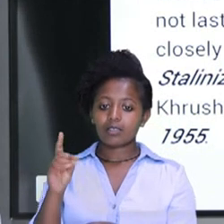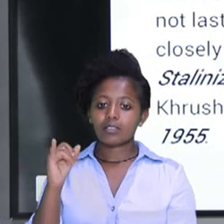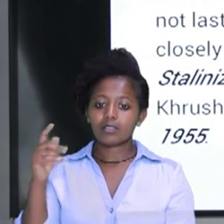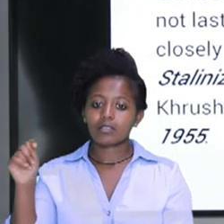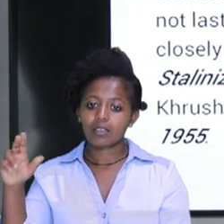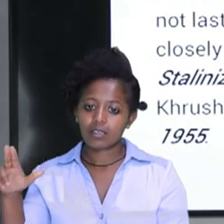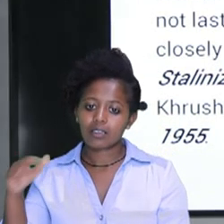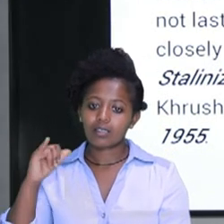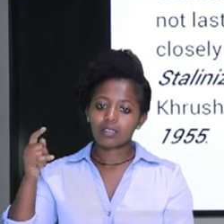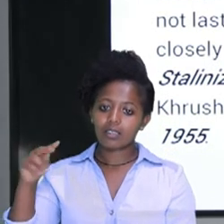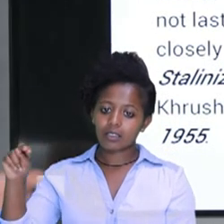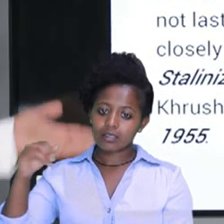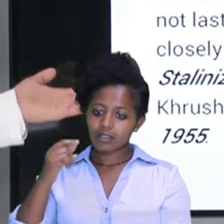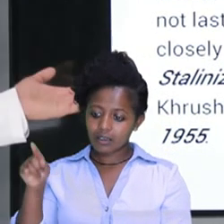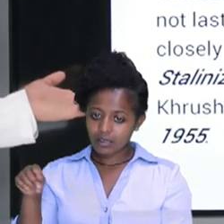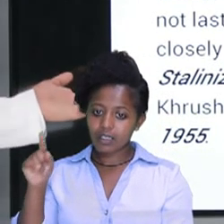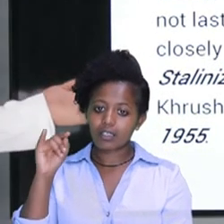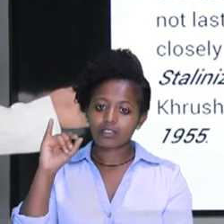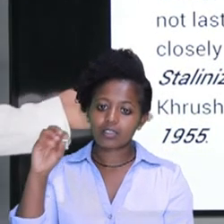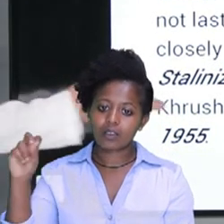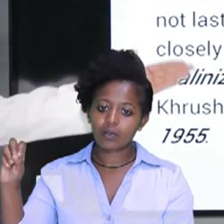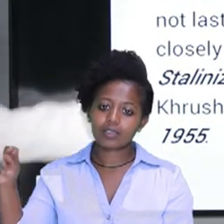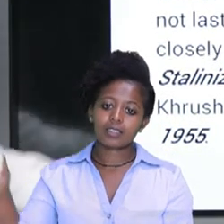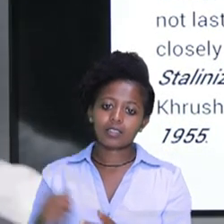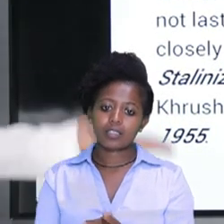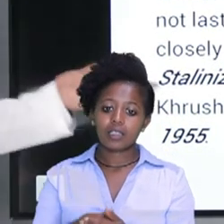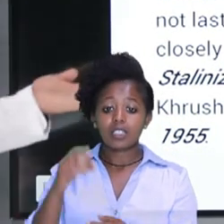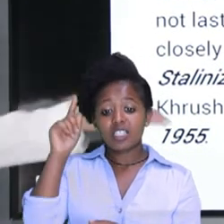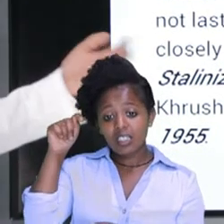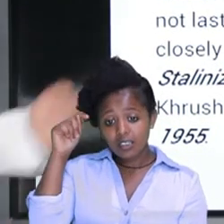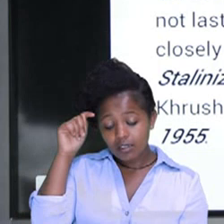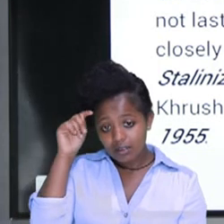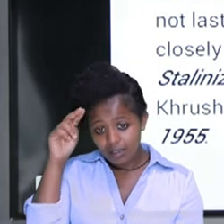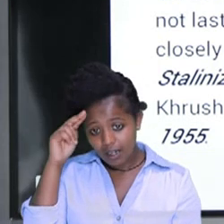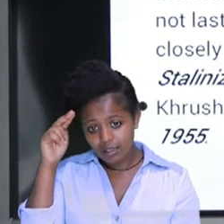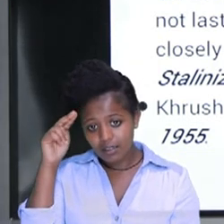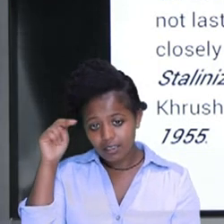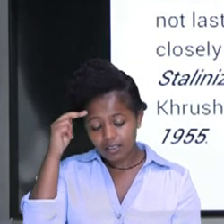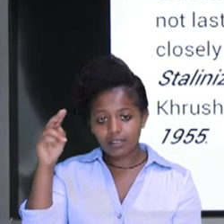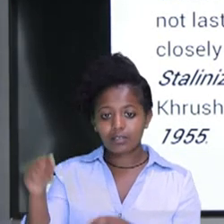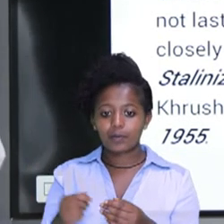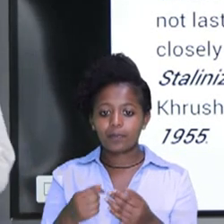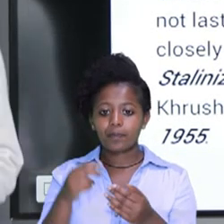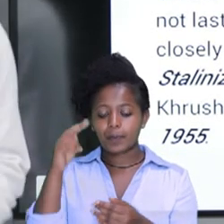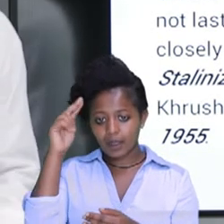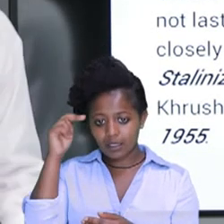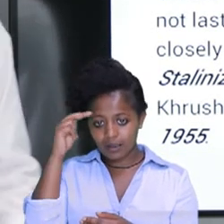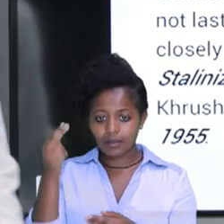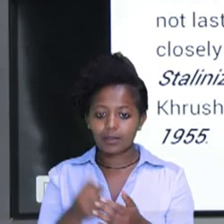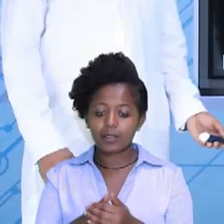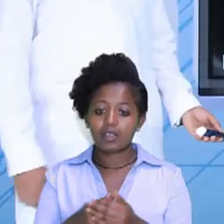De-Stalinization policy was declared by Nikita Khrushchev. Nikita Khrushchev, he declared